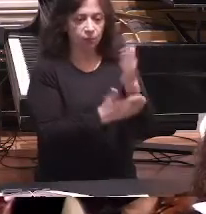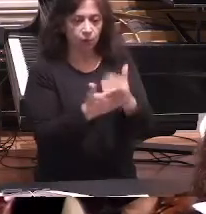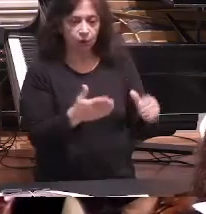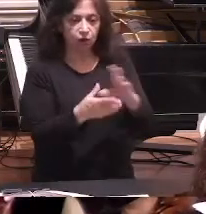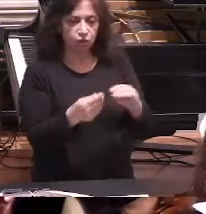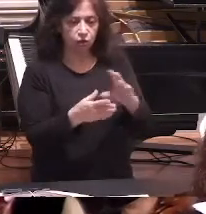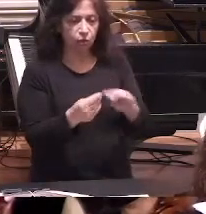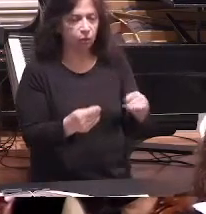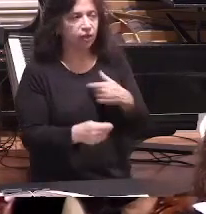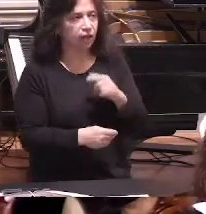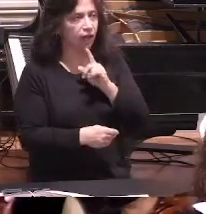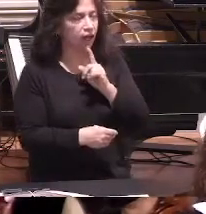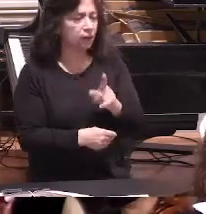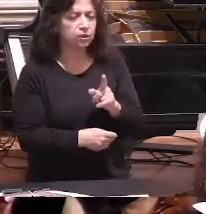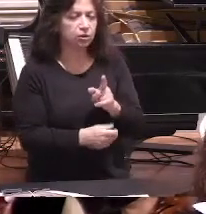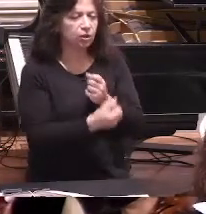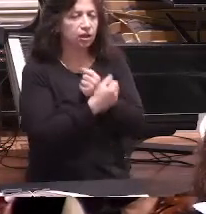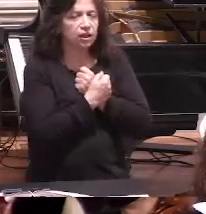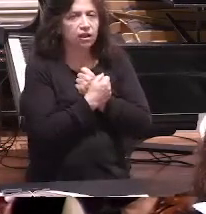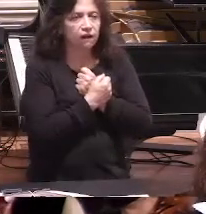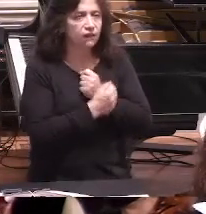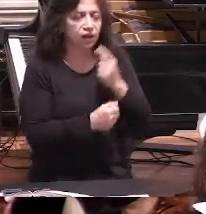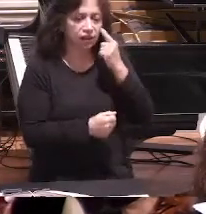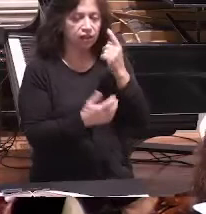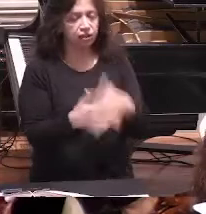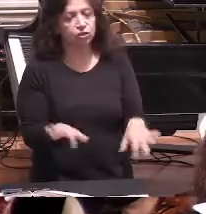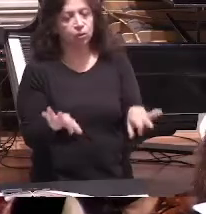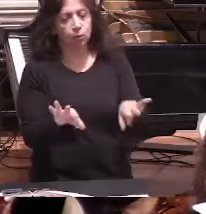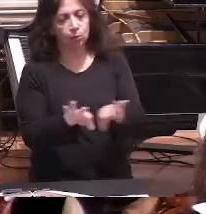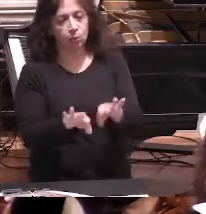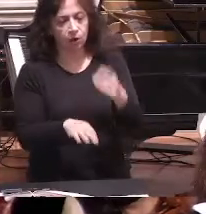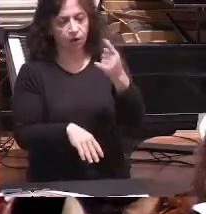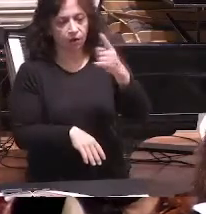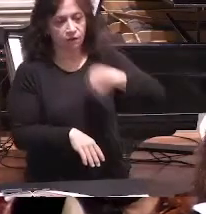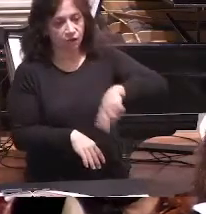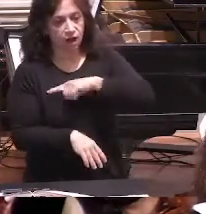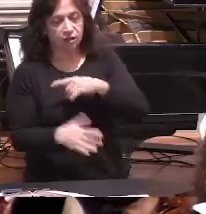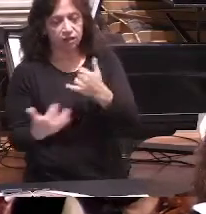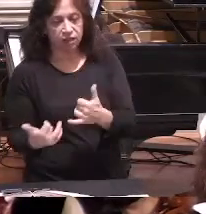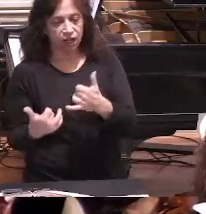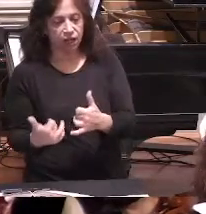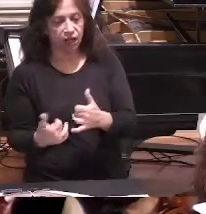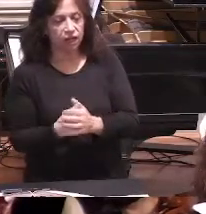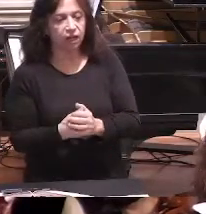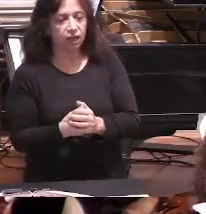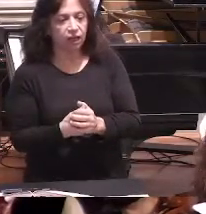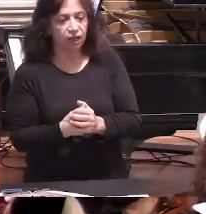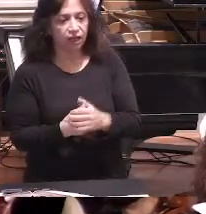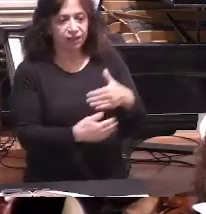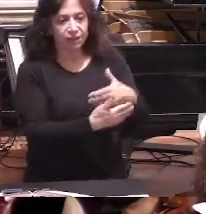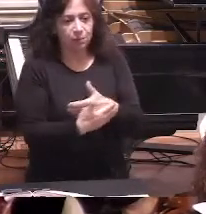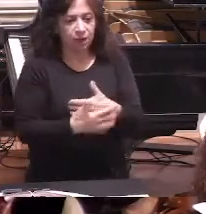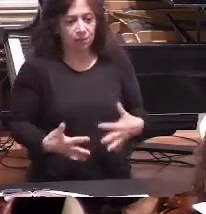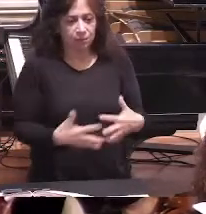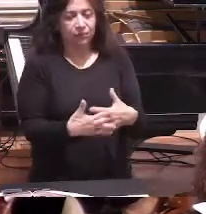I absolutely adore and think is vitally important for us today is the leaping of the